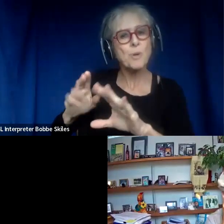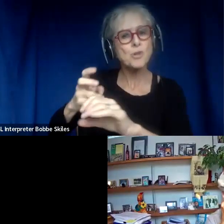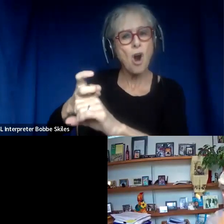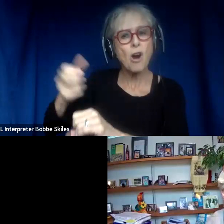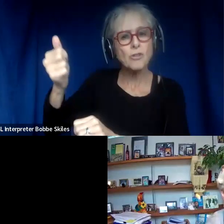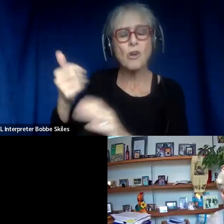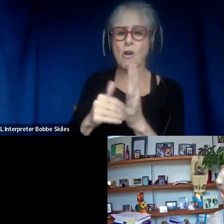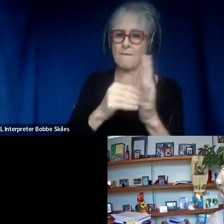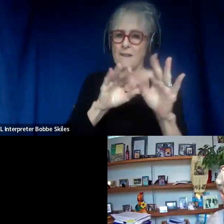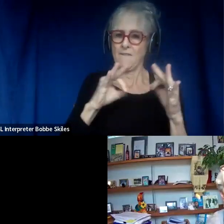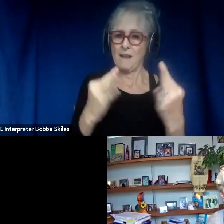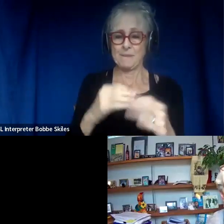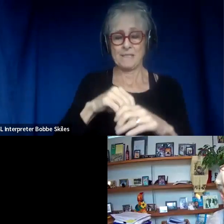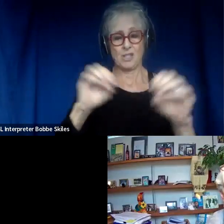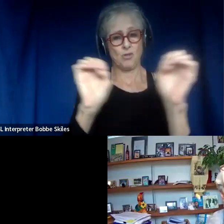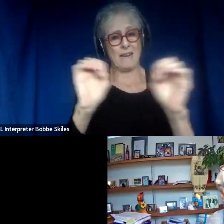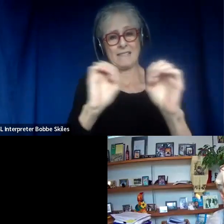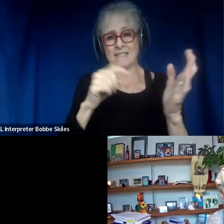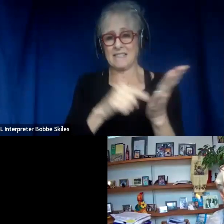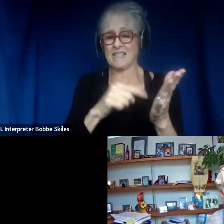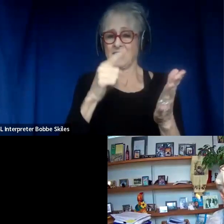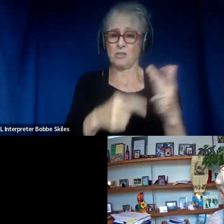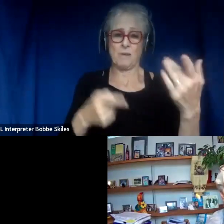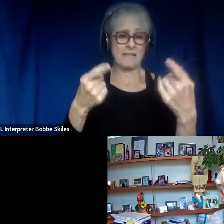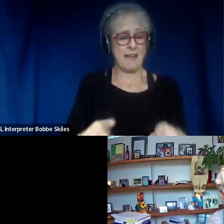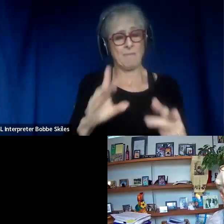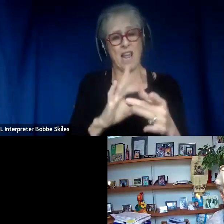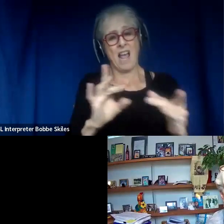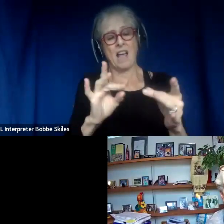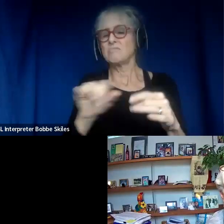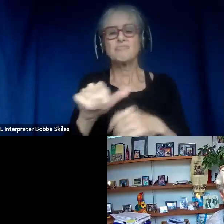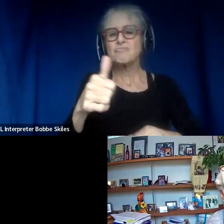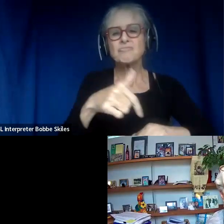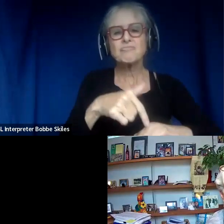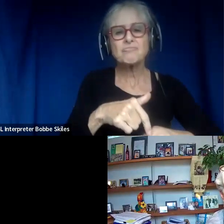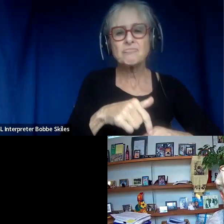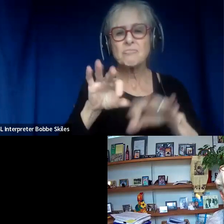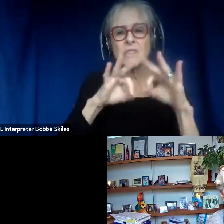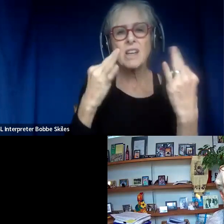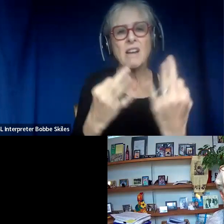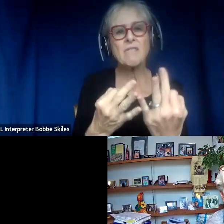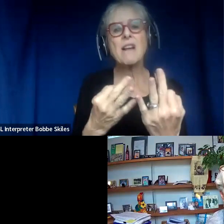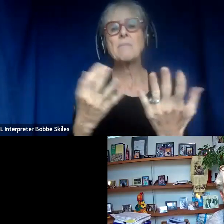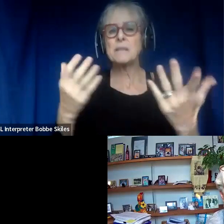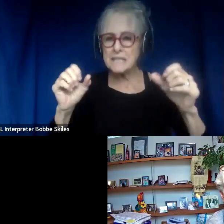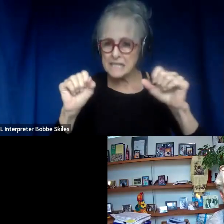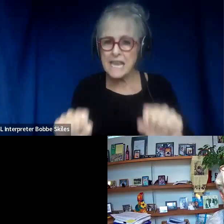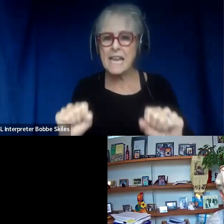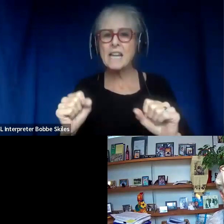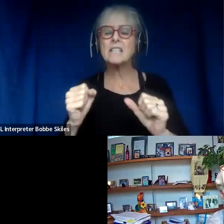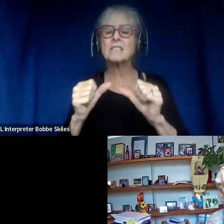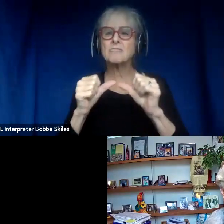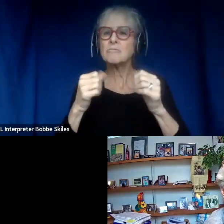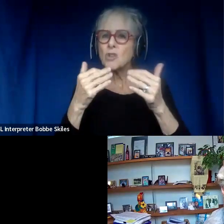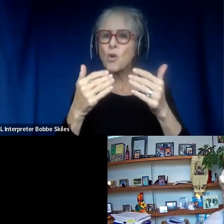Oftentimes families are in crisis. This is what's happening. And other times families have some capacity to plan and drive forward. Maybe, for